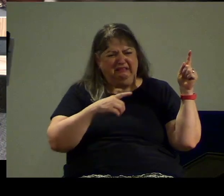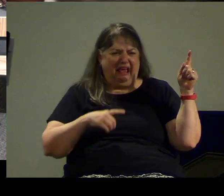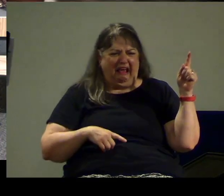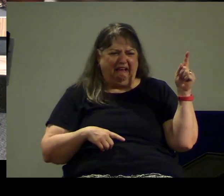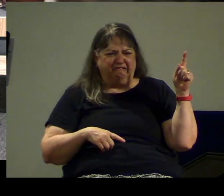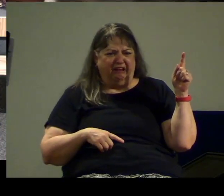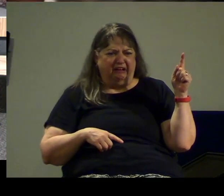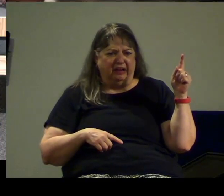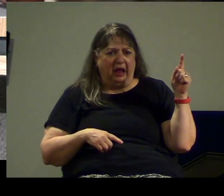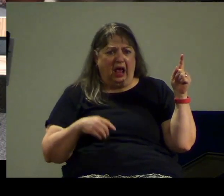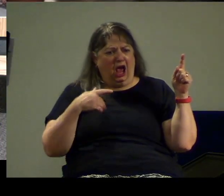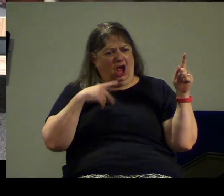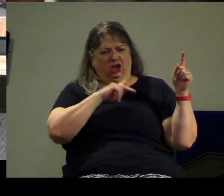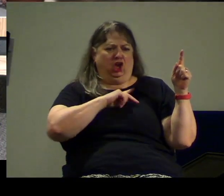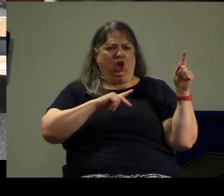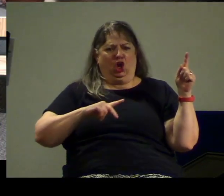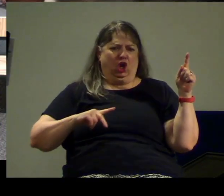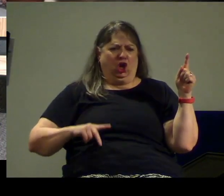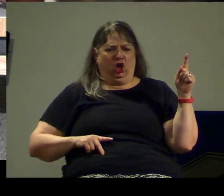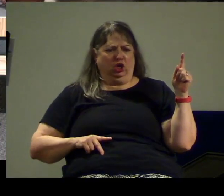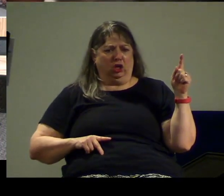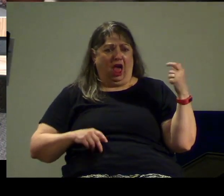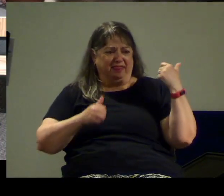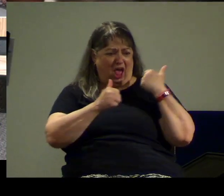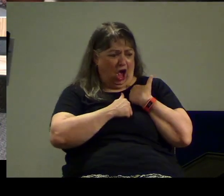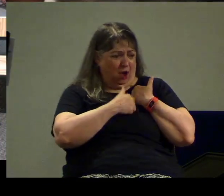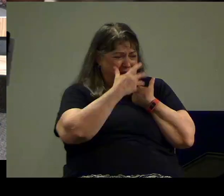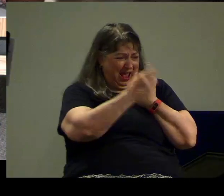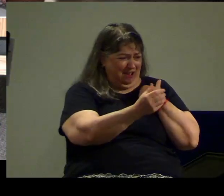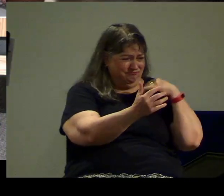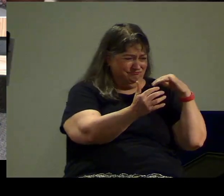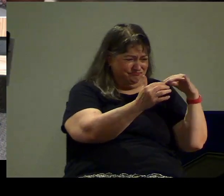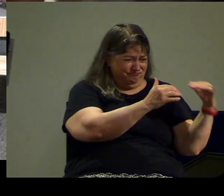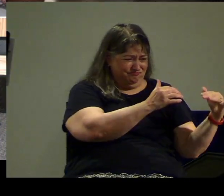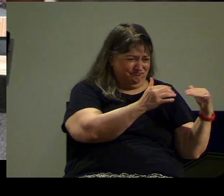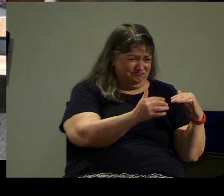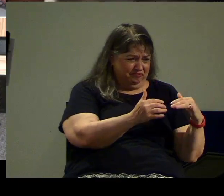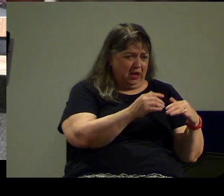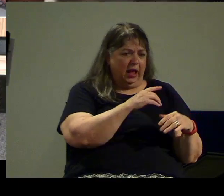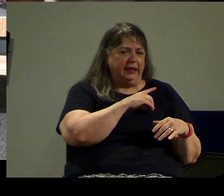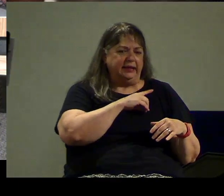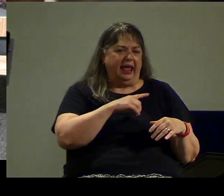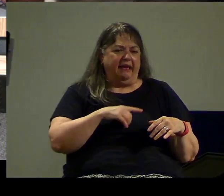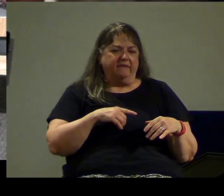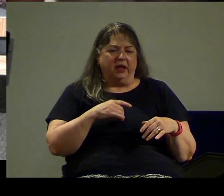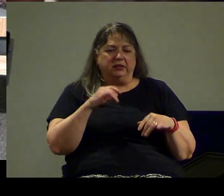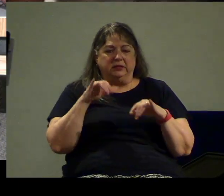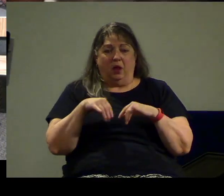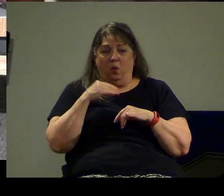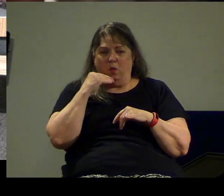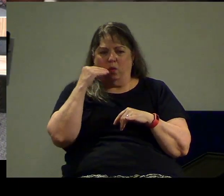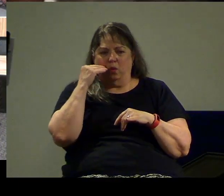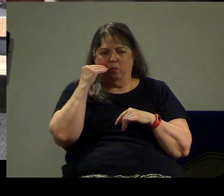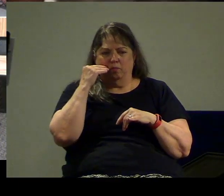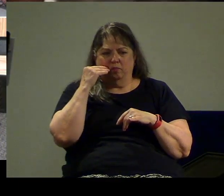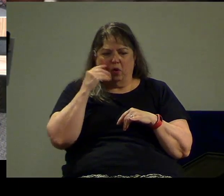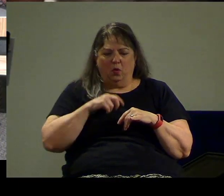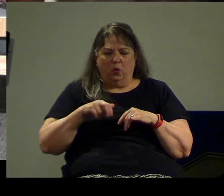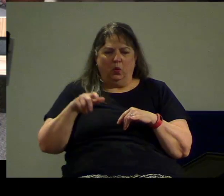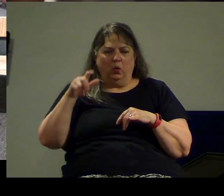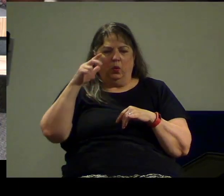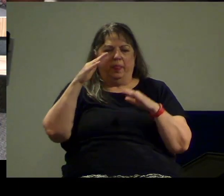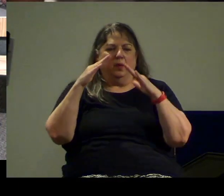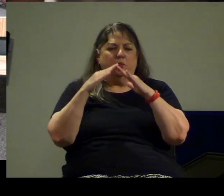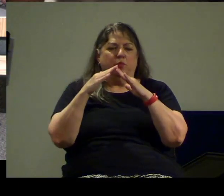fighting. And David went on his rooftop, and the devil brought his eye to the woman Bathsheba. You all know the